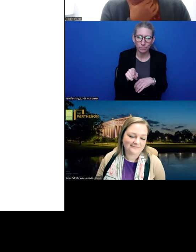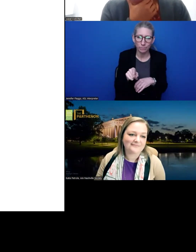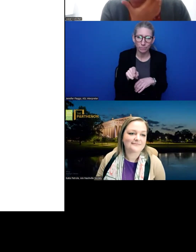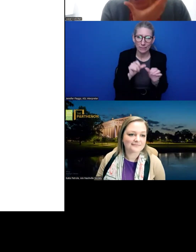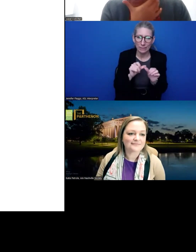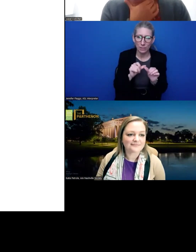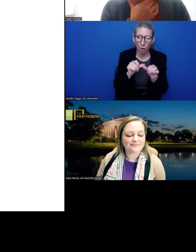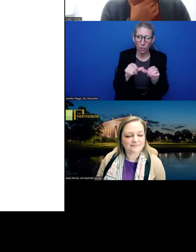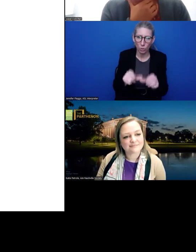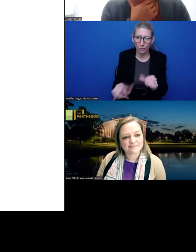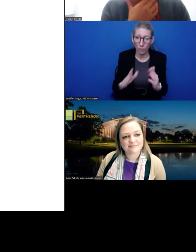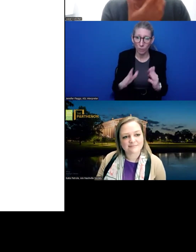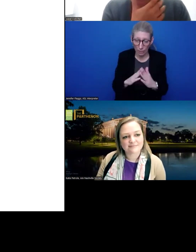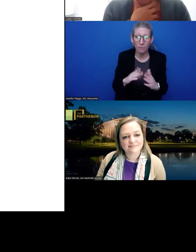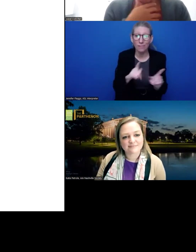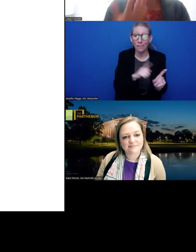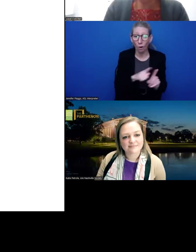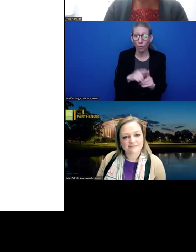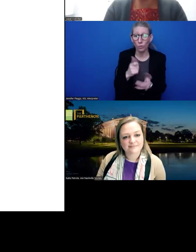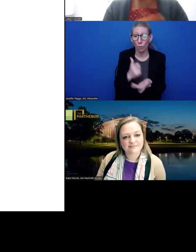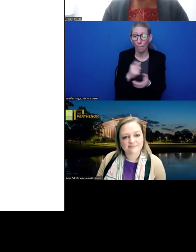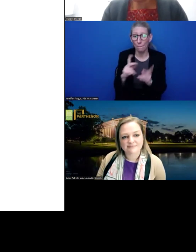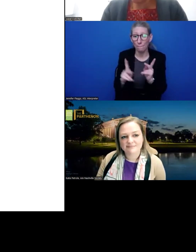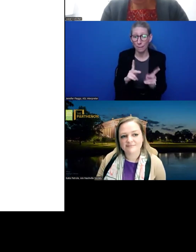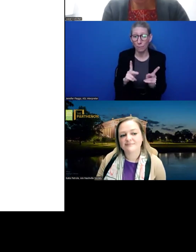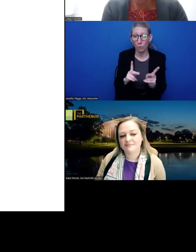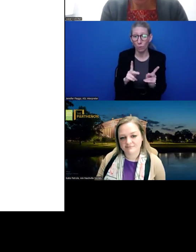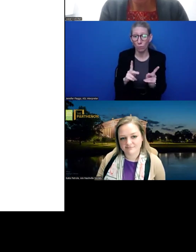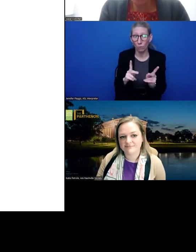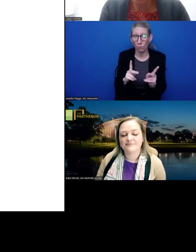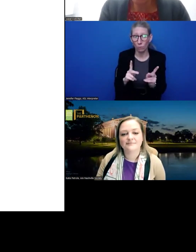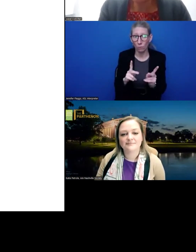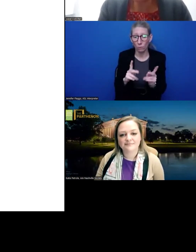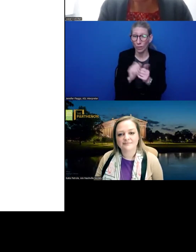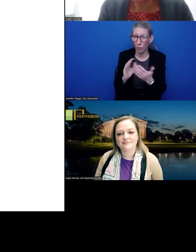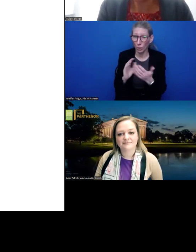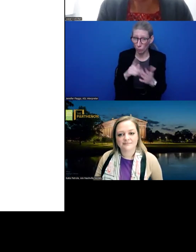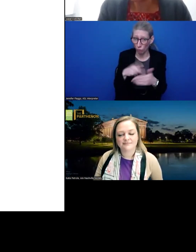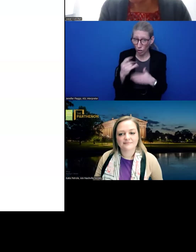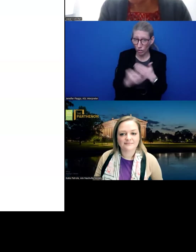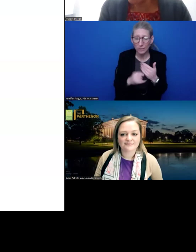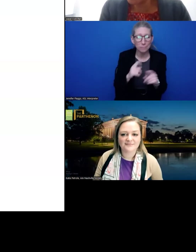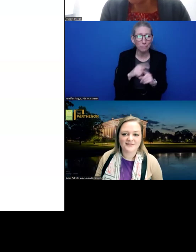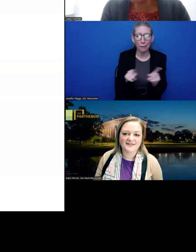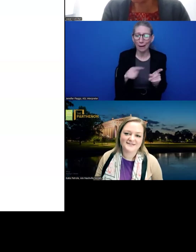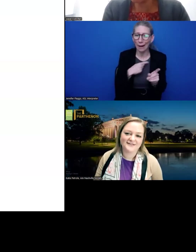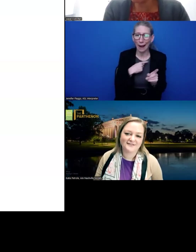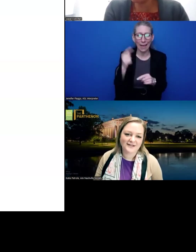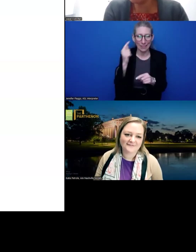continuity of the communities. They also help people with communal projects. But I think that we need